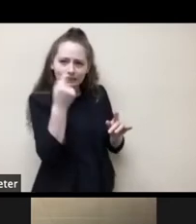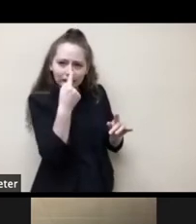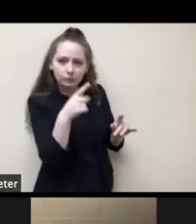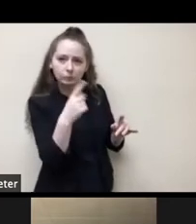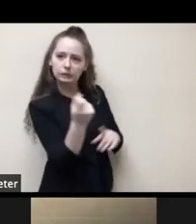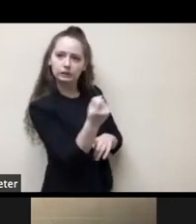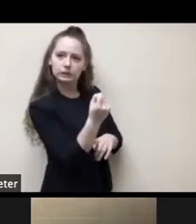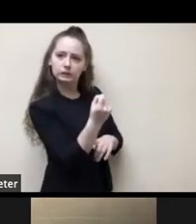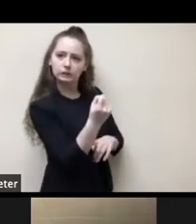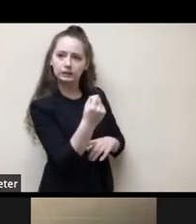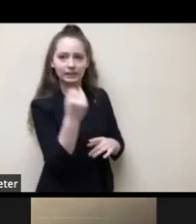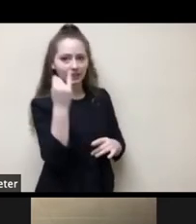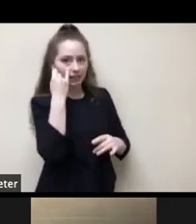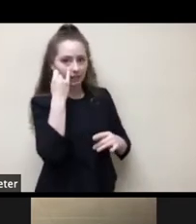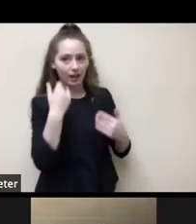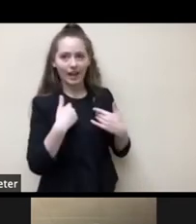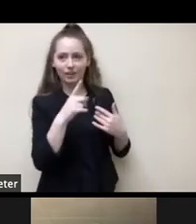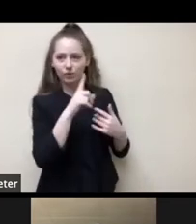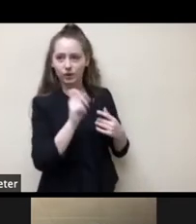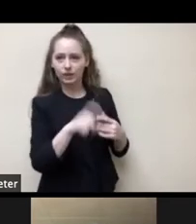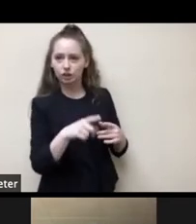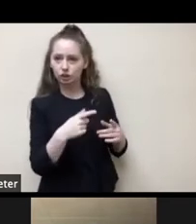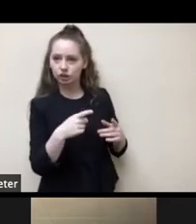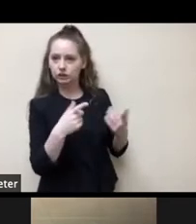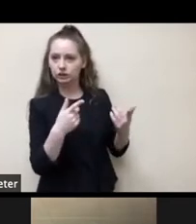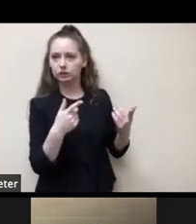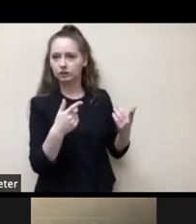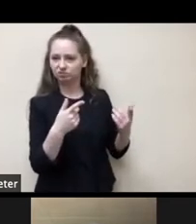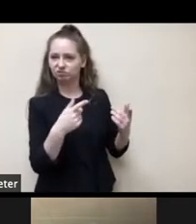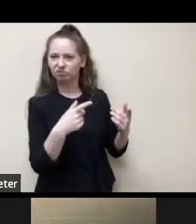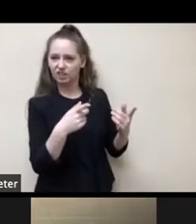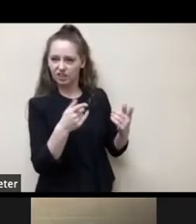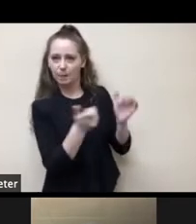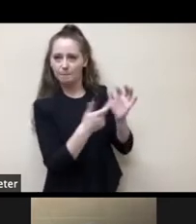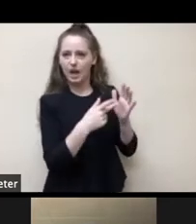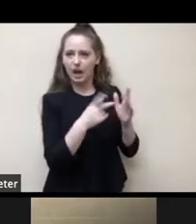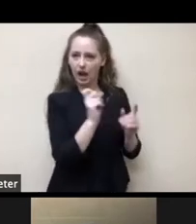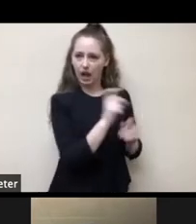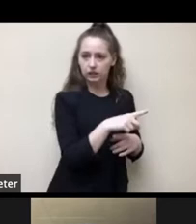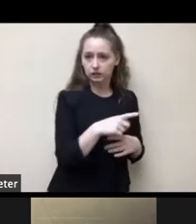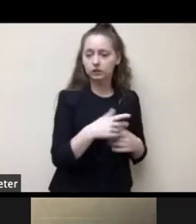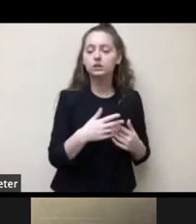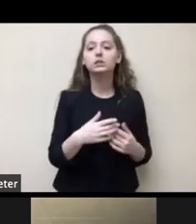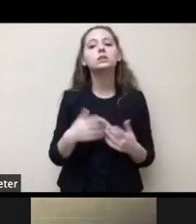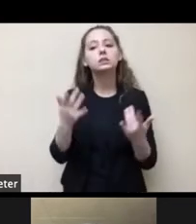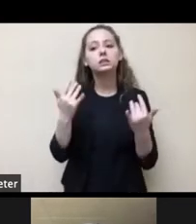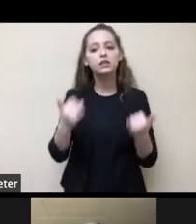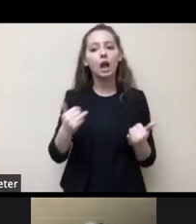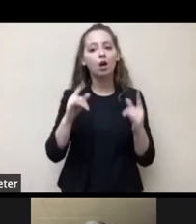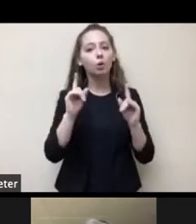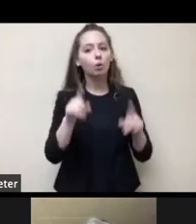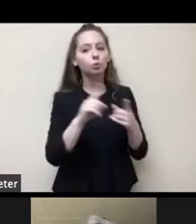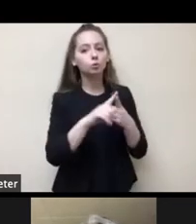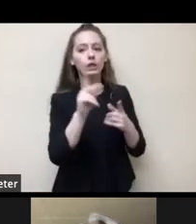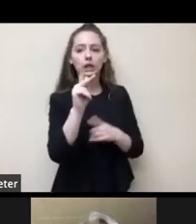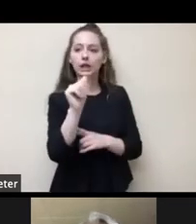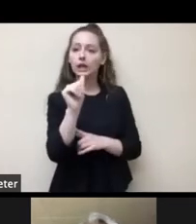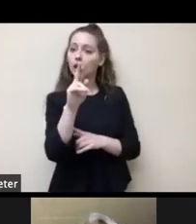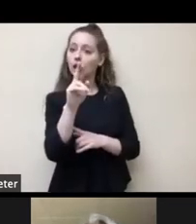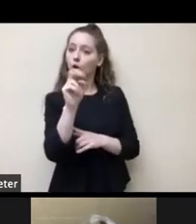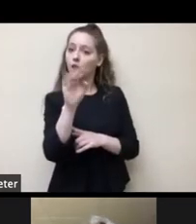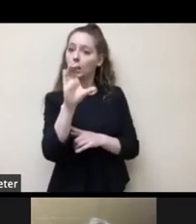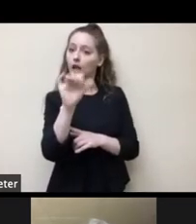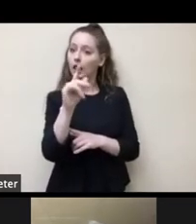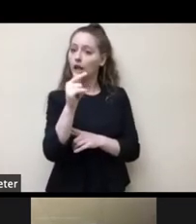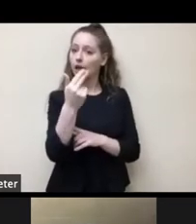we can't answer, I'll come back to you. But I'll go next over to Karen Callahan, who's the ER chief nurse of the emergency